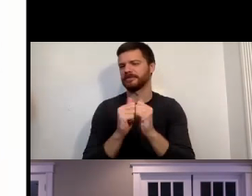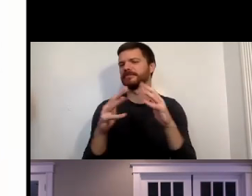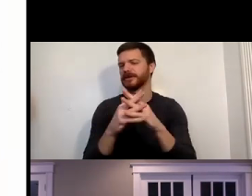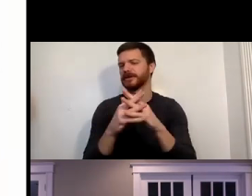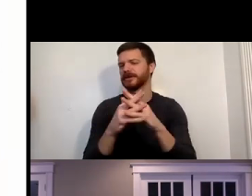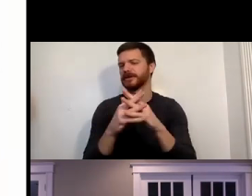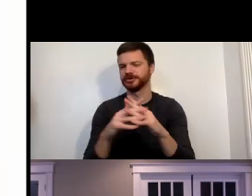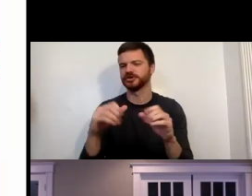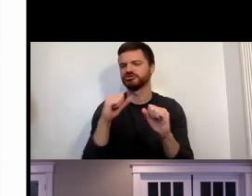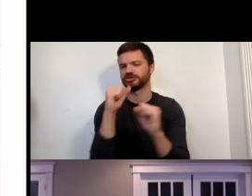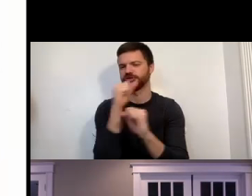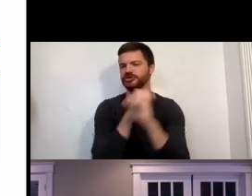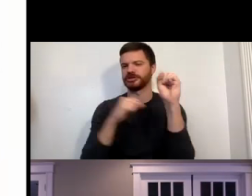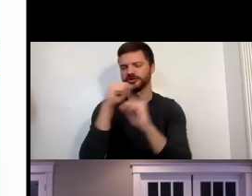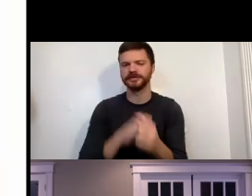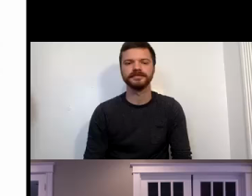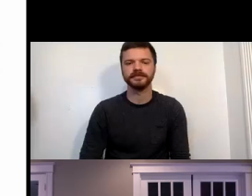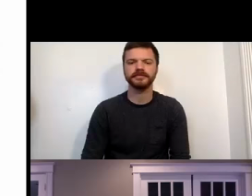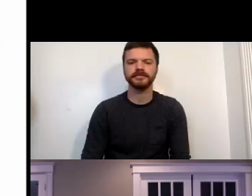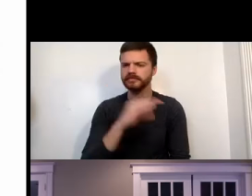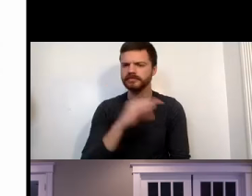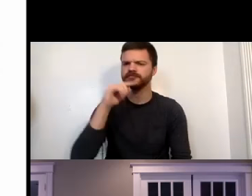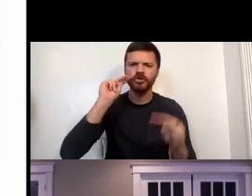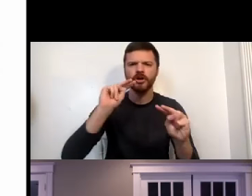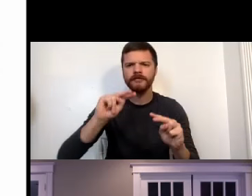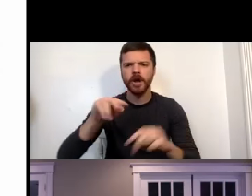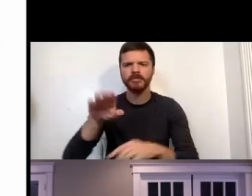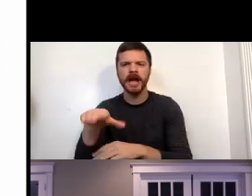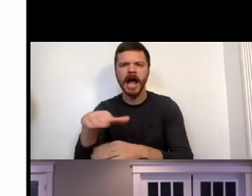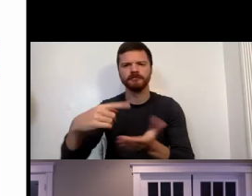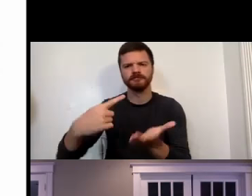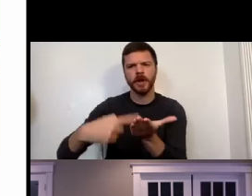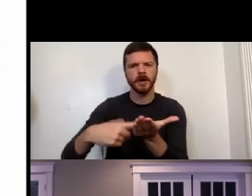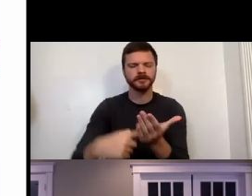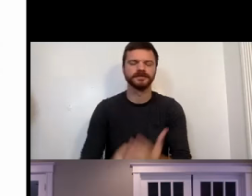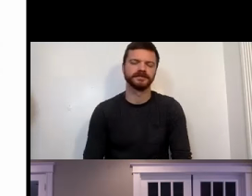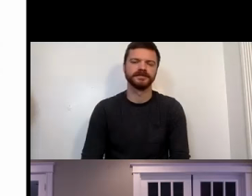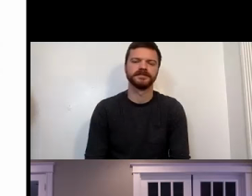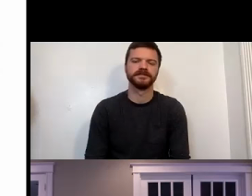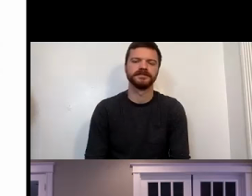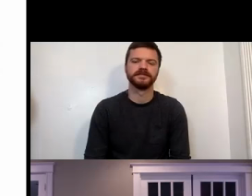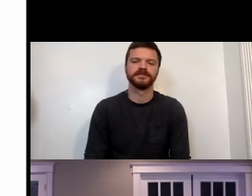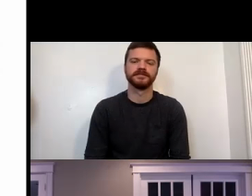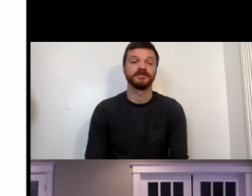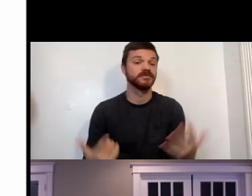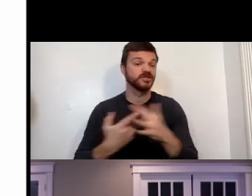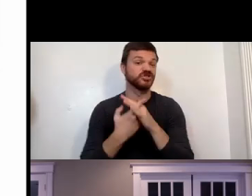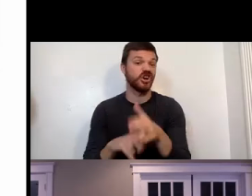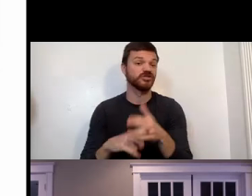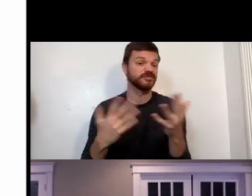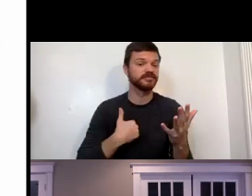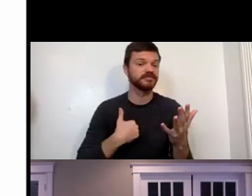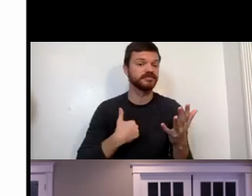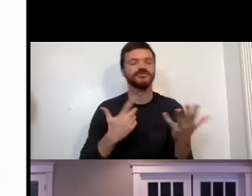today, and really look forward to the discussion this afternoon. Just to start off with, I want to start